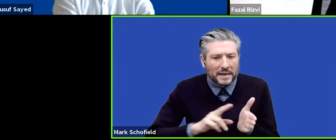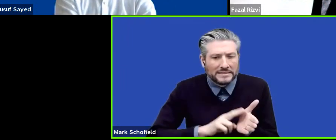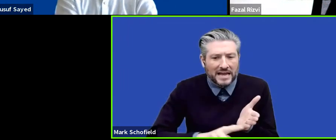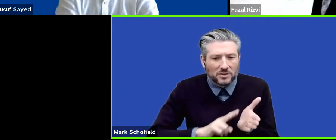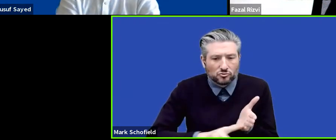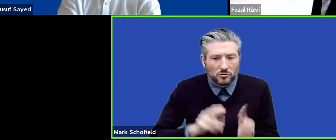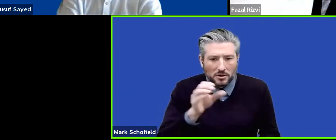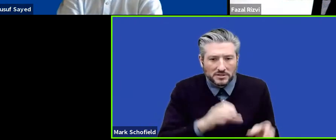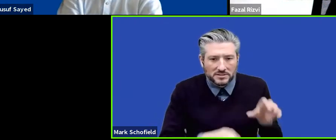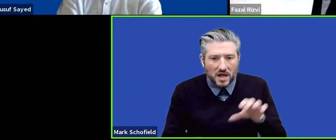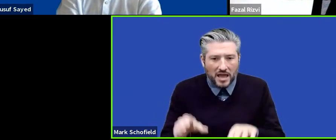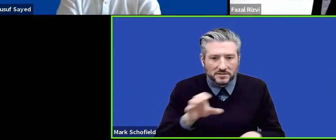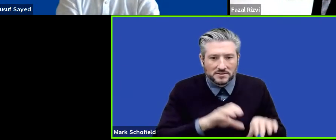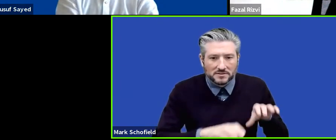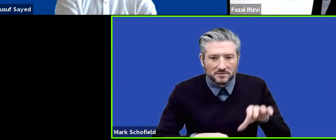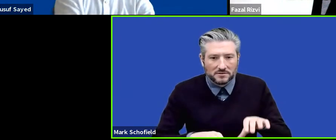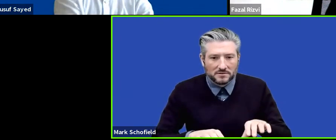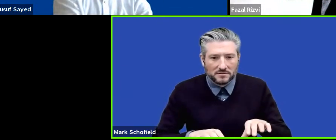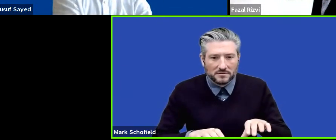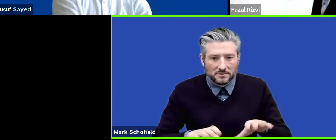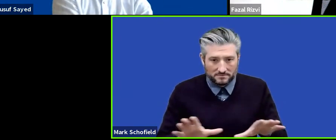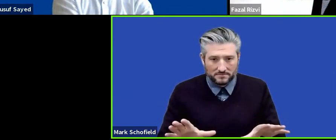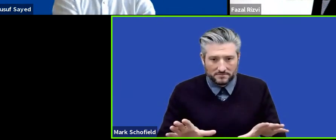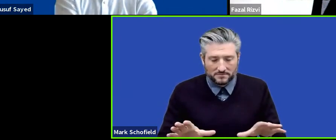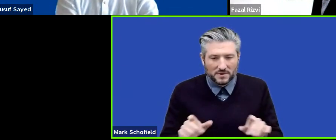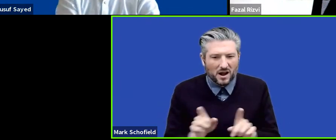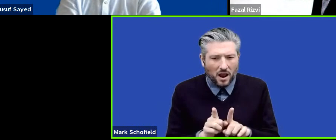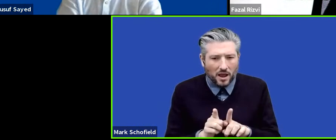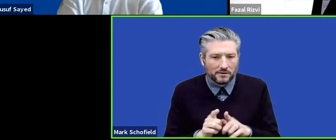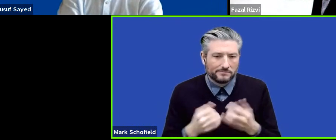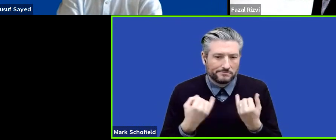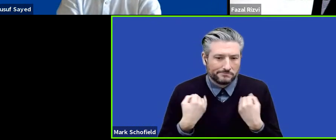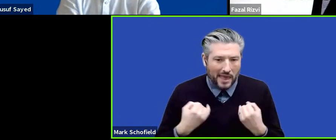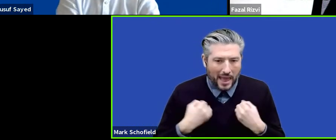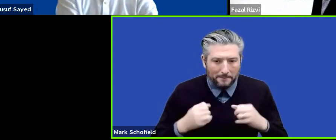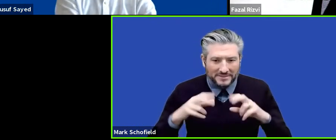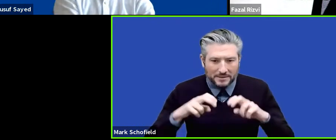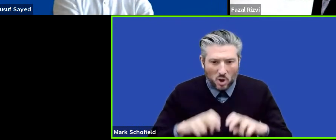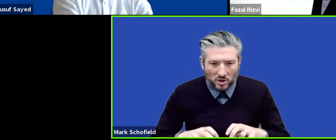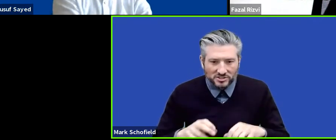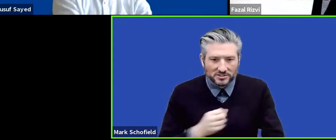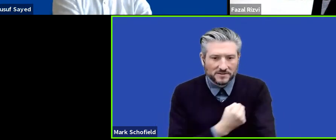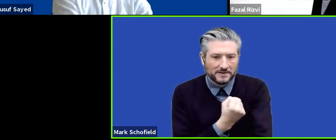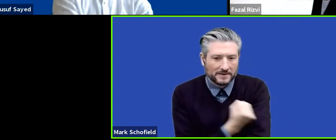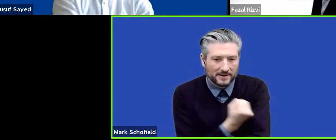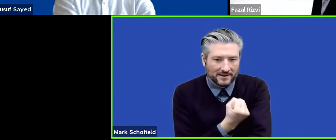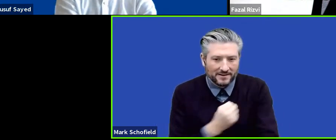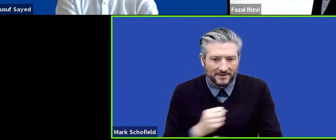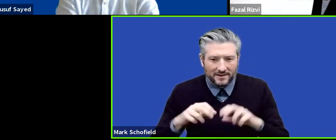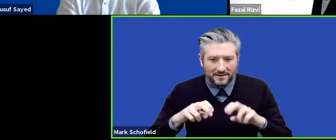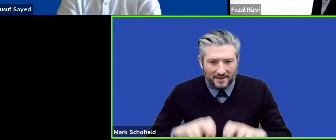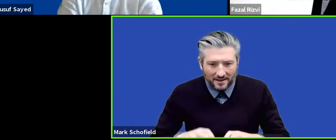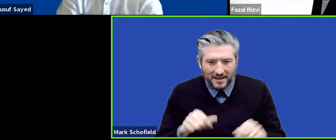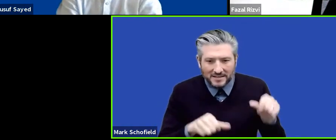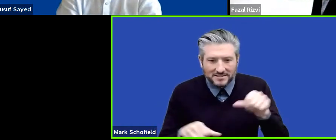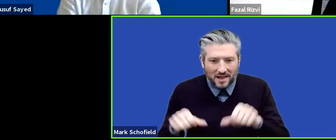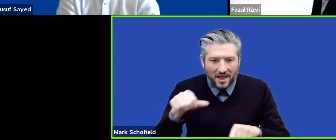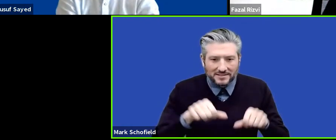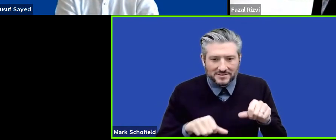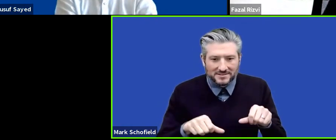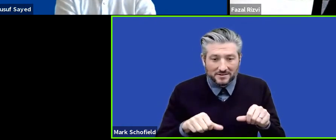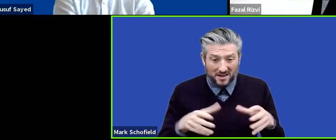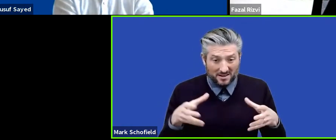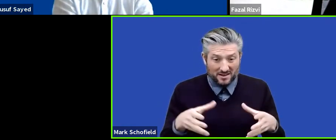your epidemiologists, your vaccinologists, your scientific research. In other words, it's privileged a